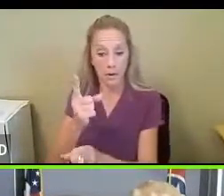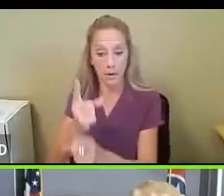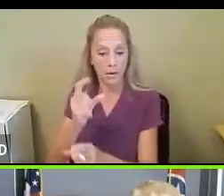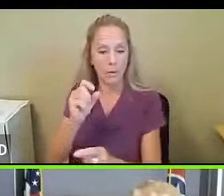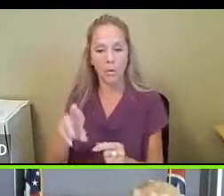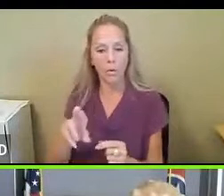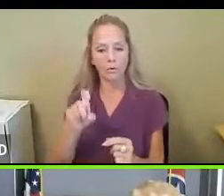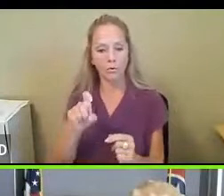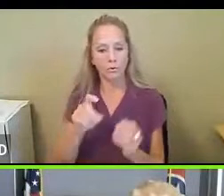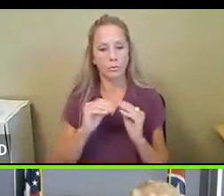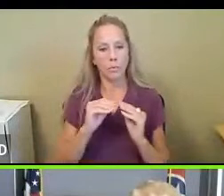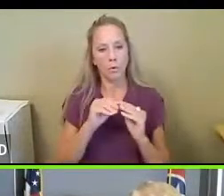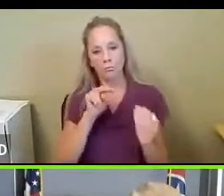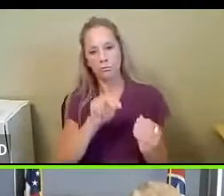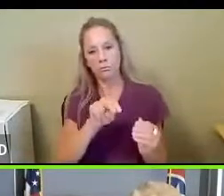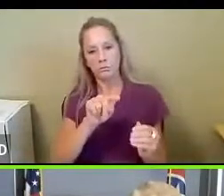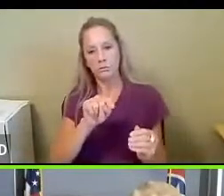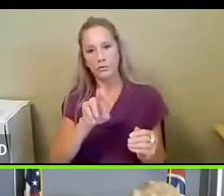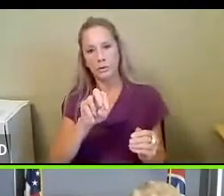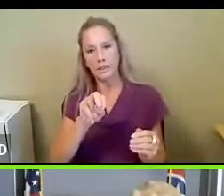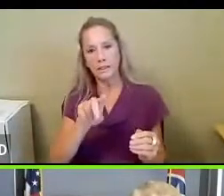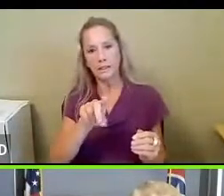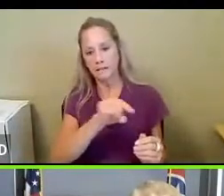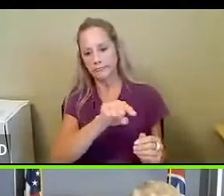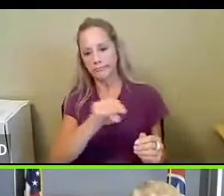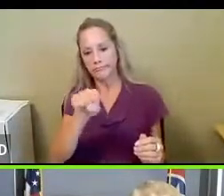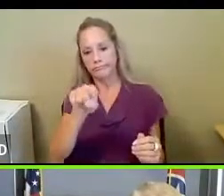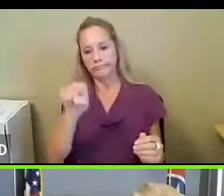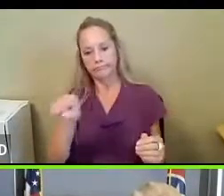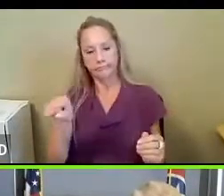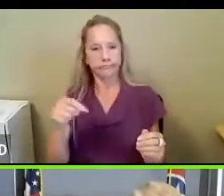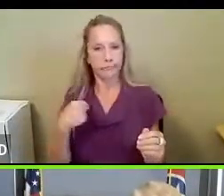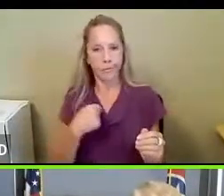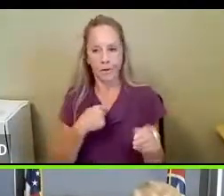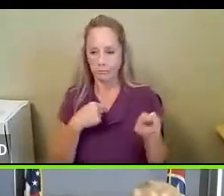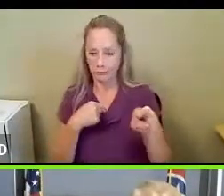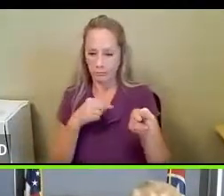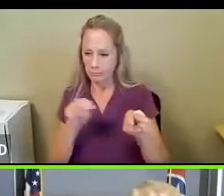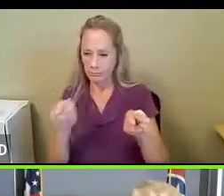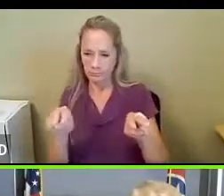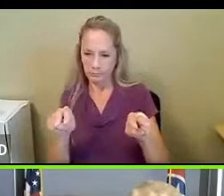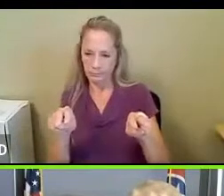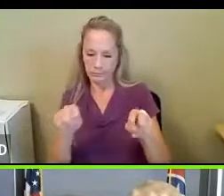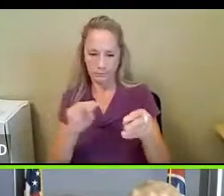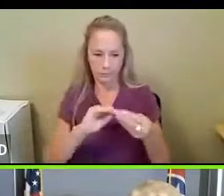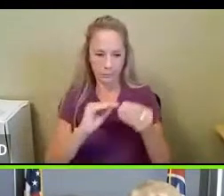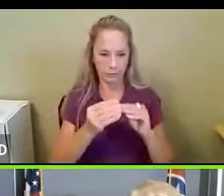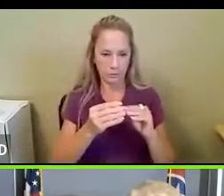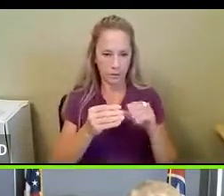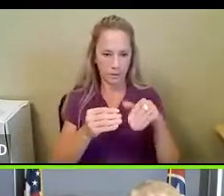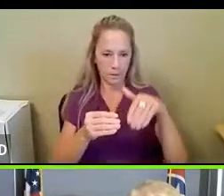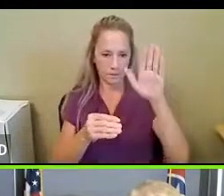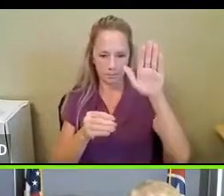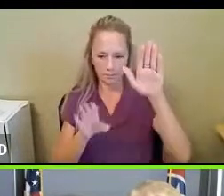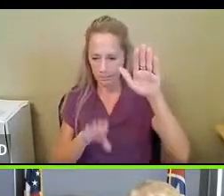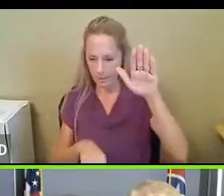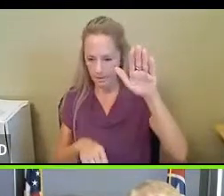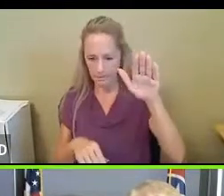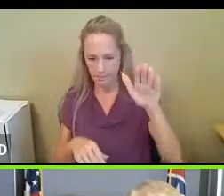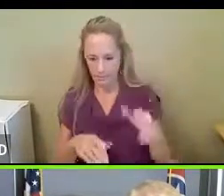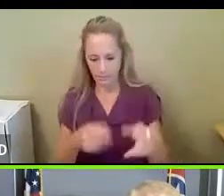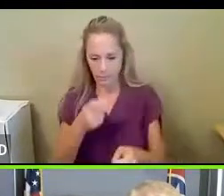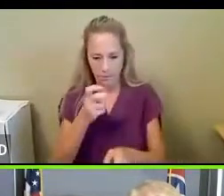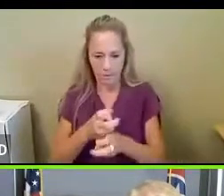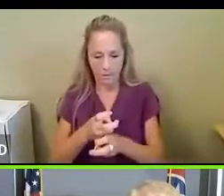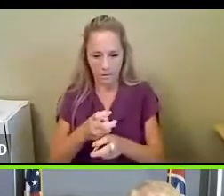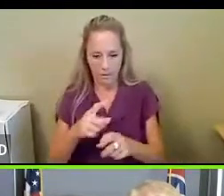trend line? We have so much trouble determining what the numerator and the denominator is at this point.